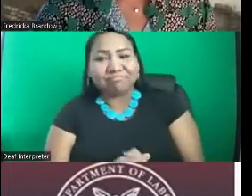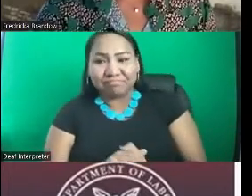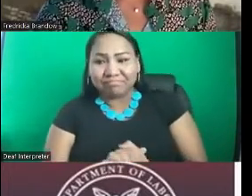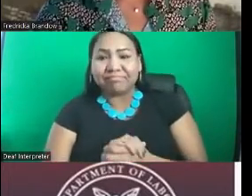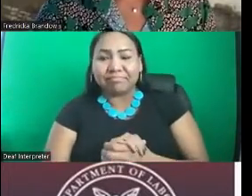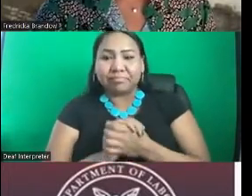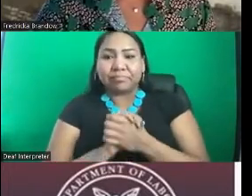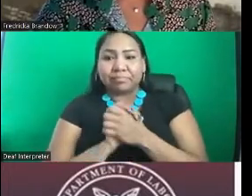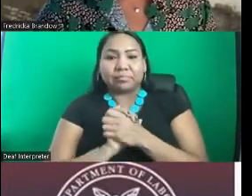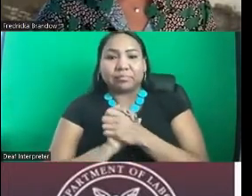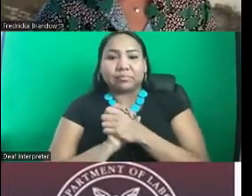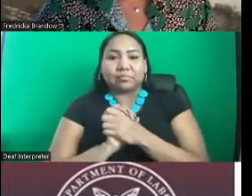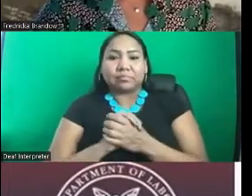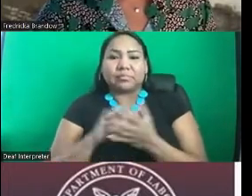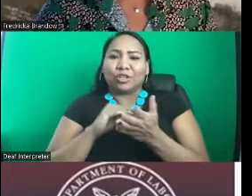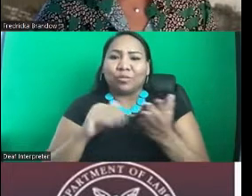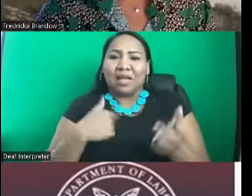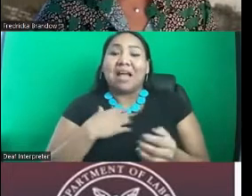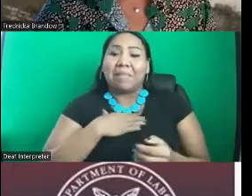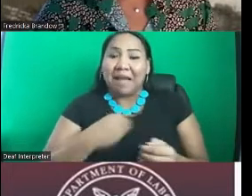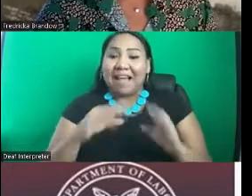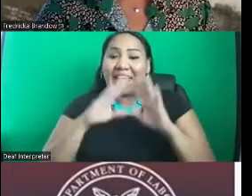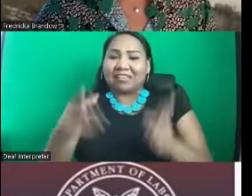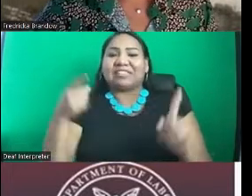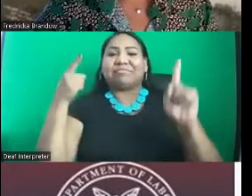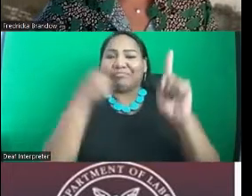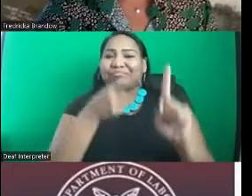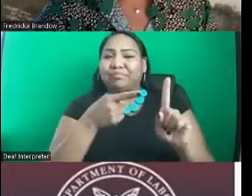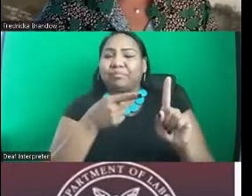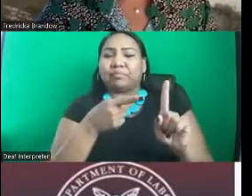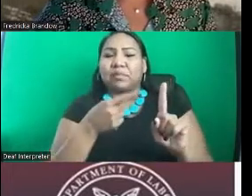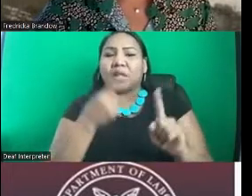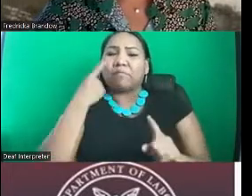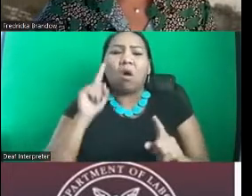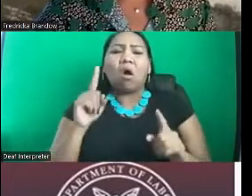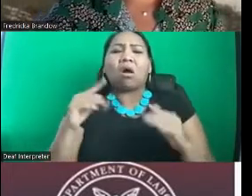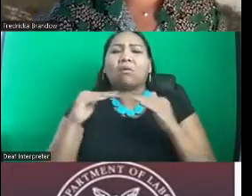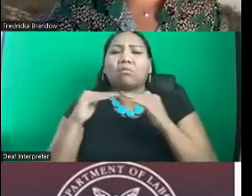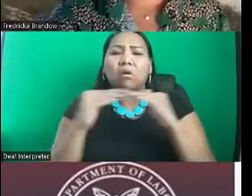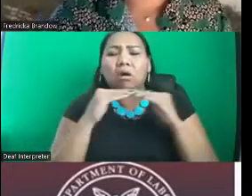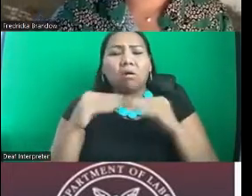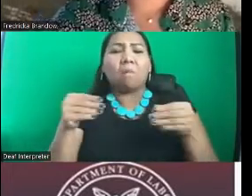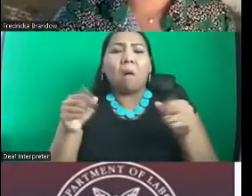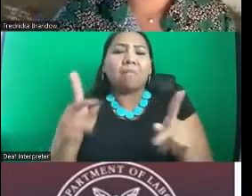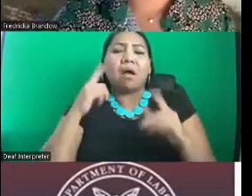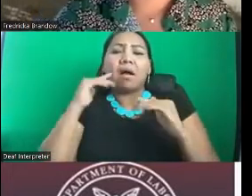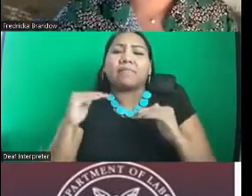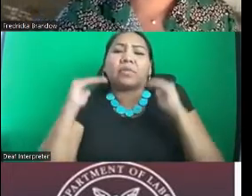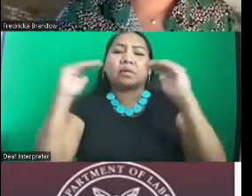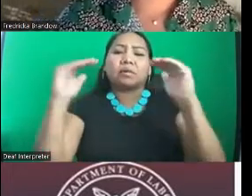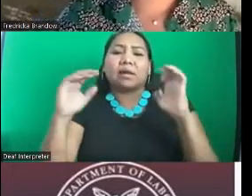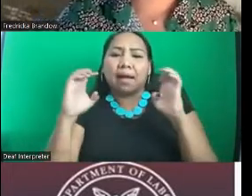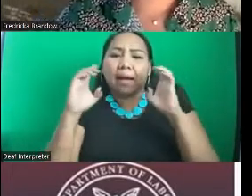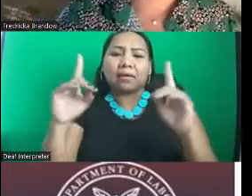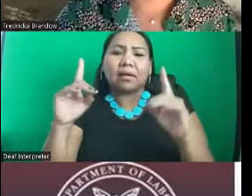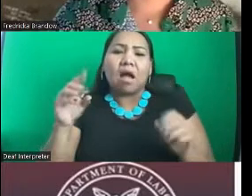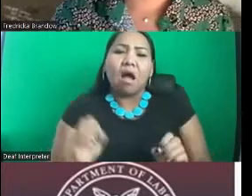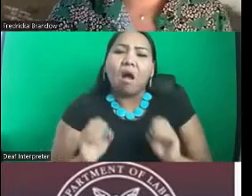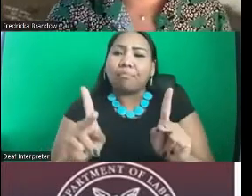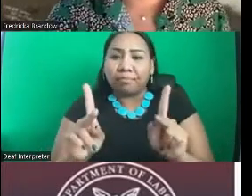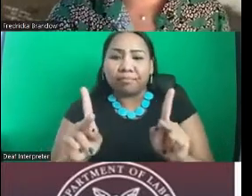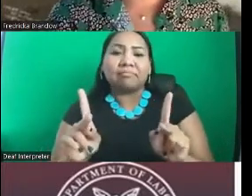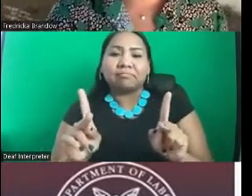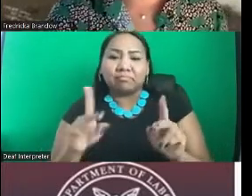Initiative on Native Americans and Equal Opportunity on Advancing Educational Equity, Excellence, and Economic Opportunity for Native